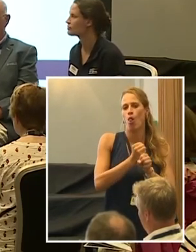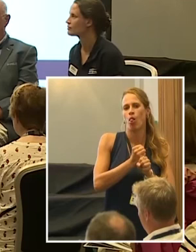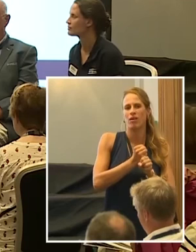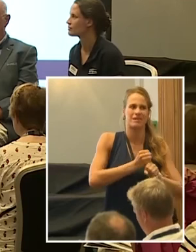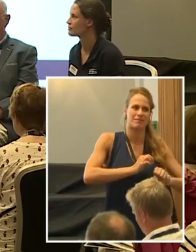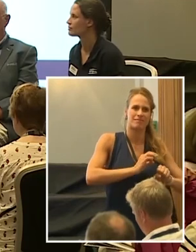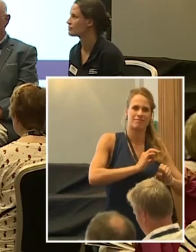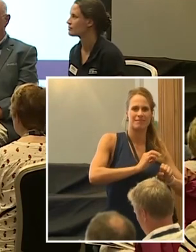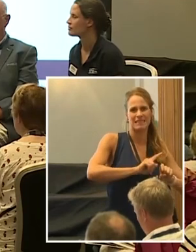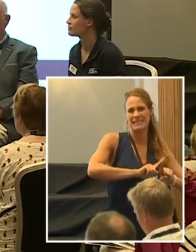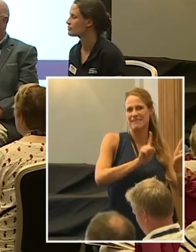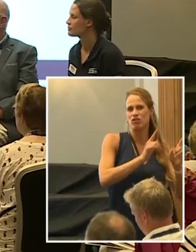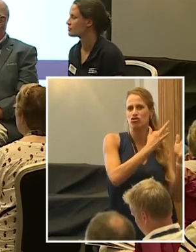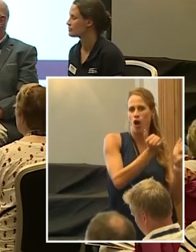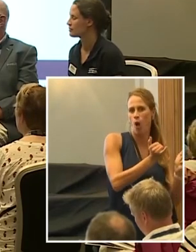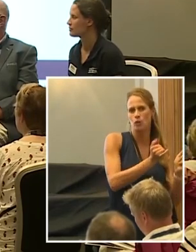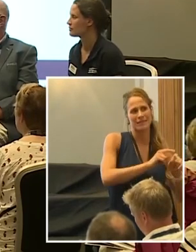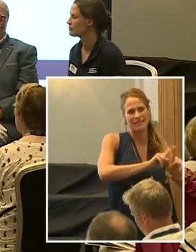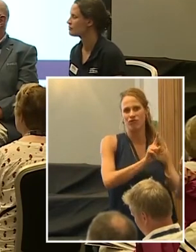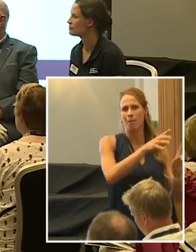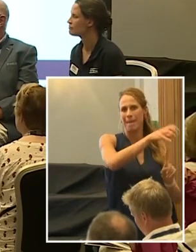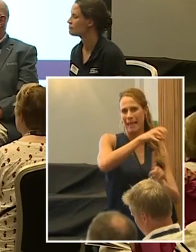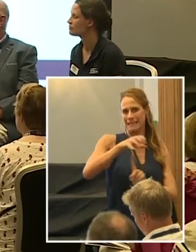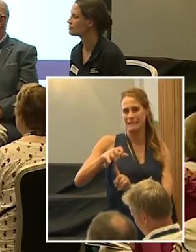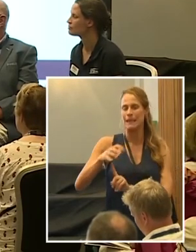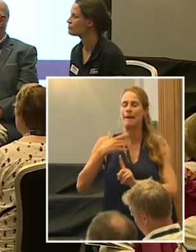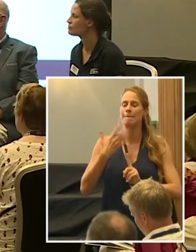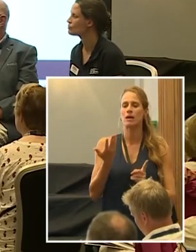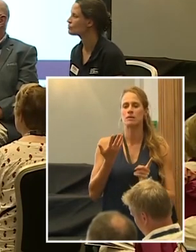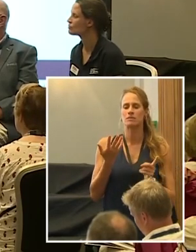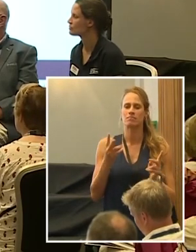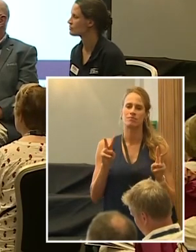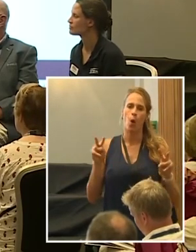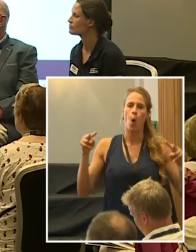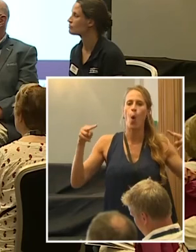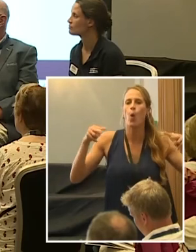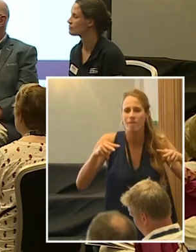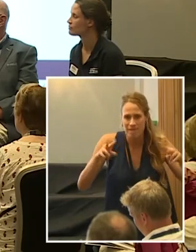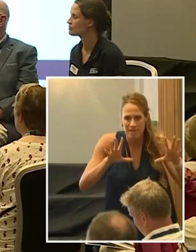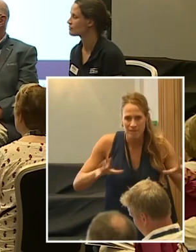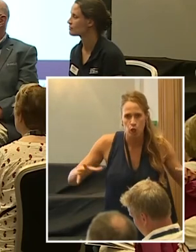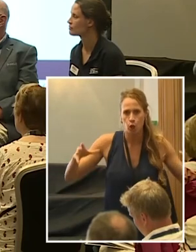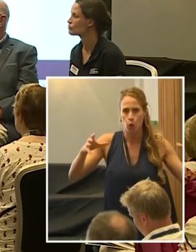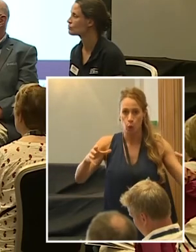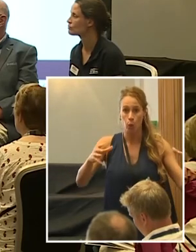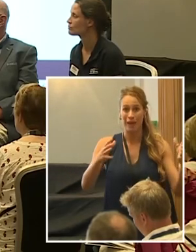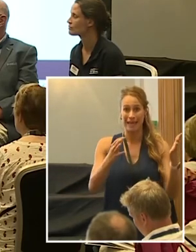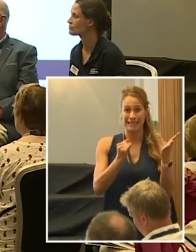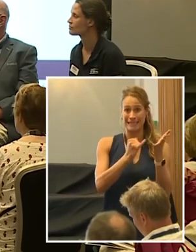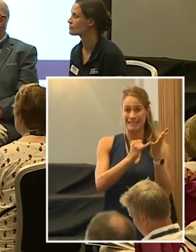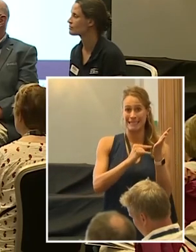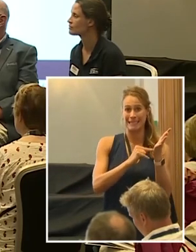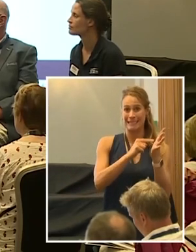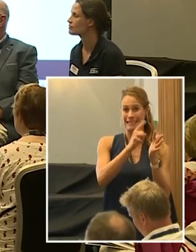different places. But I suppose in an umbrella way of looking at it, there's three sort of sources. One is embryonic stem cells, what's called embryonic stem